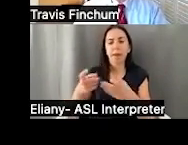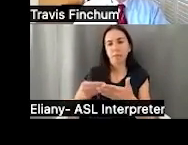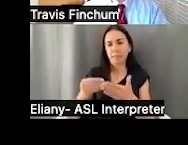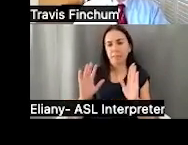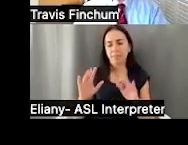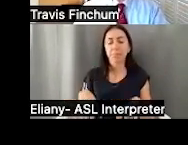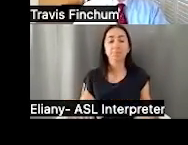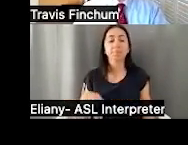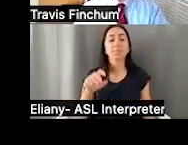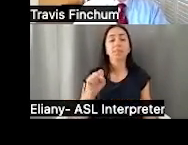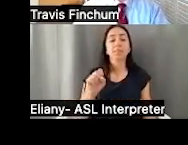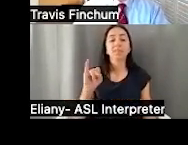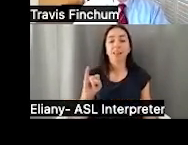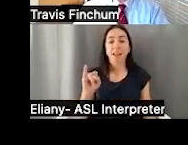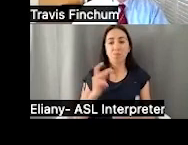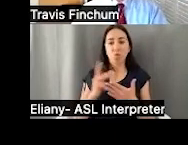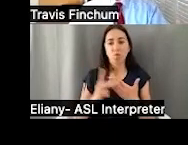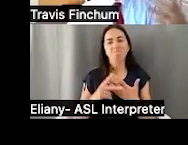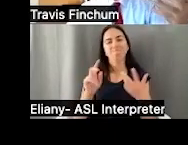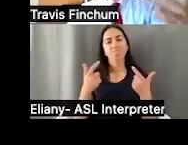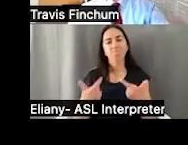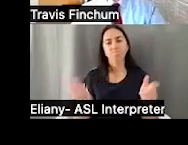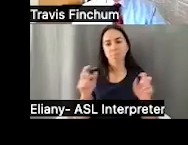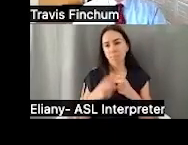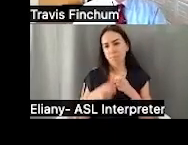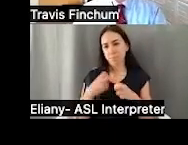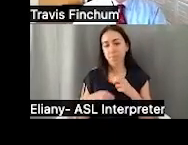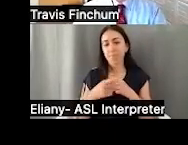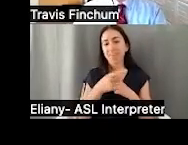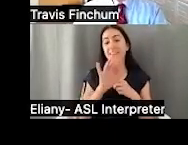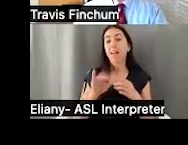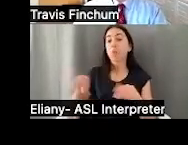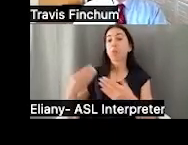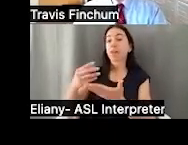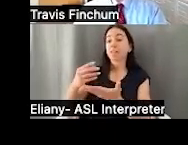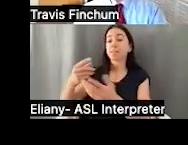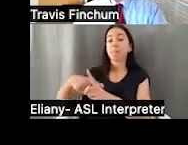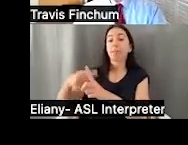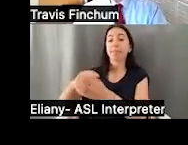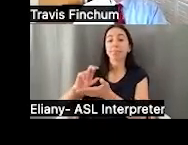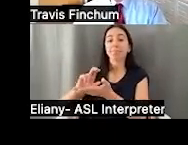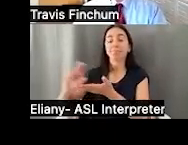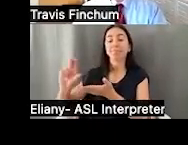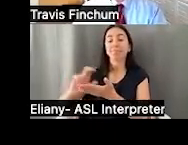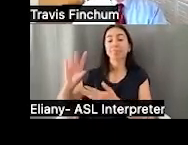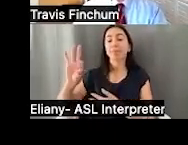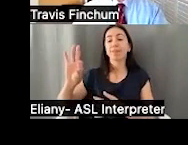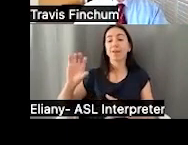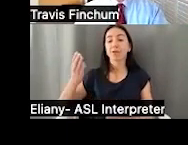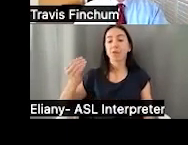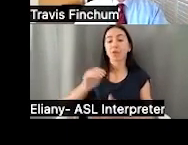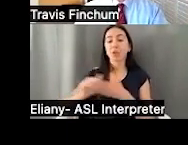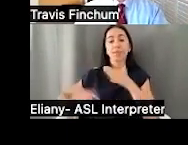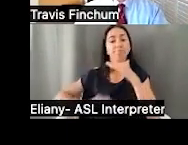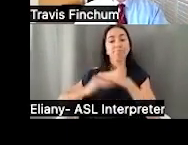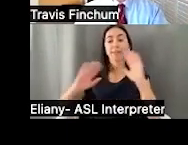SSI program is the big issue. That's the program that gives that monthly check of $914 per month